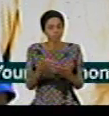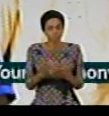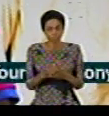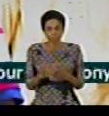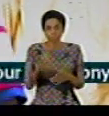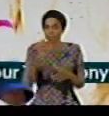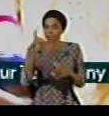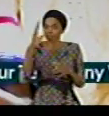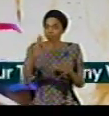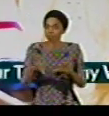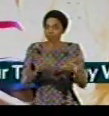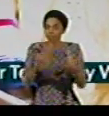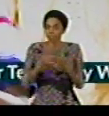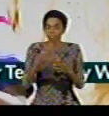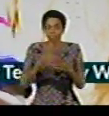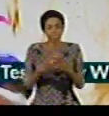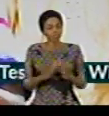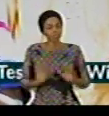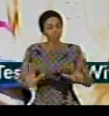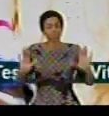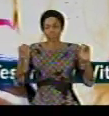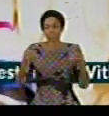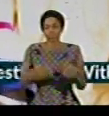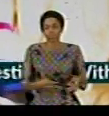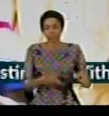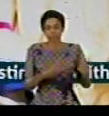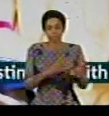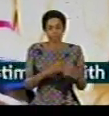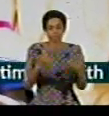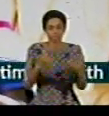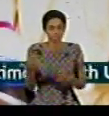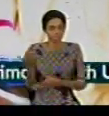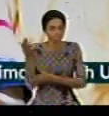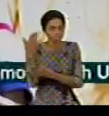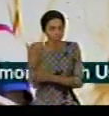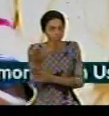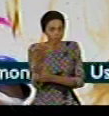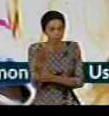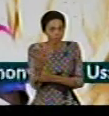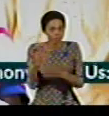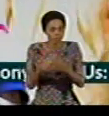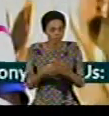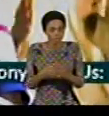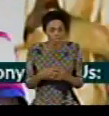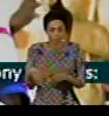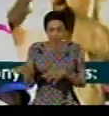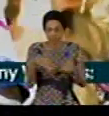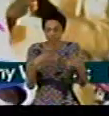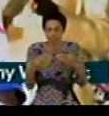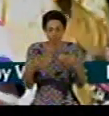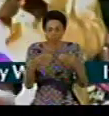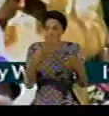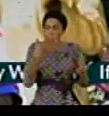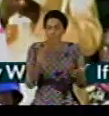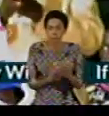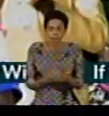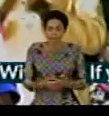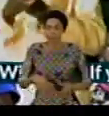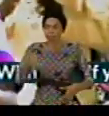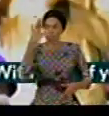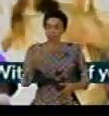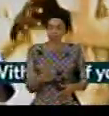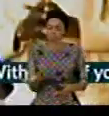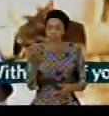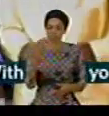a wonderful way culture did it and my heart began to work very well and perfectly up to